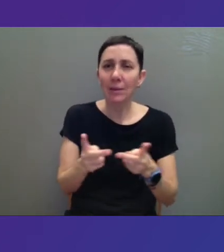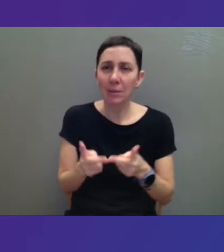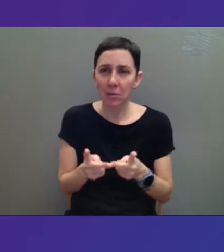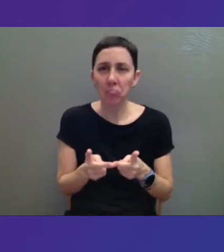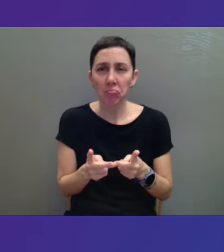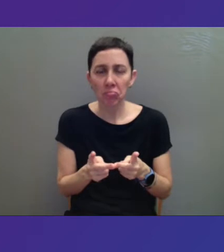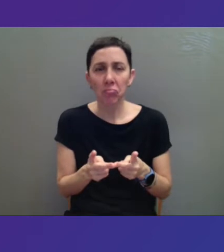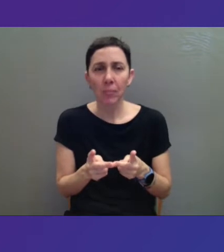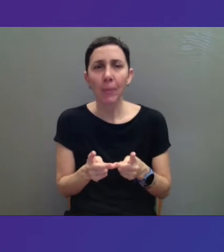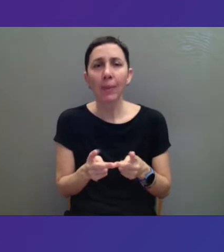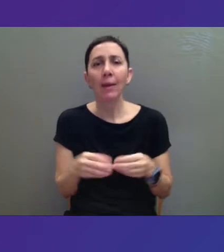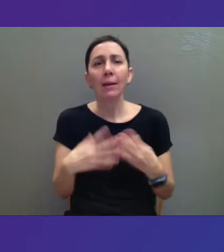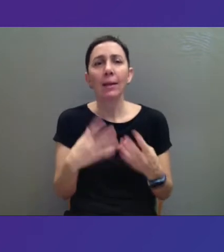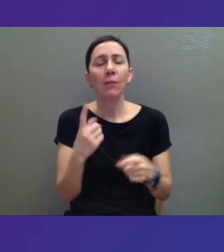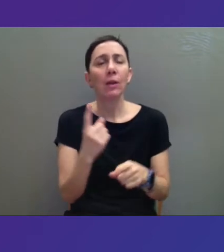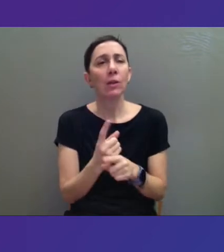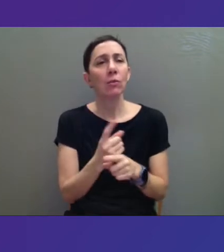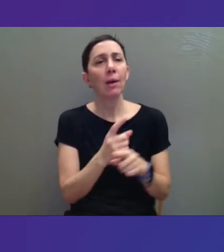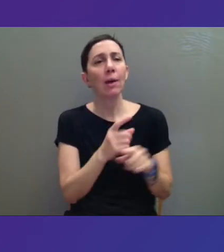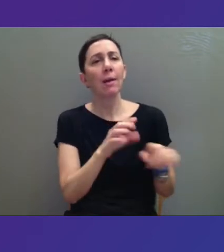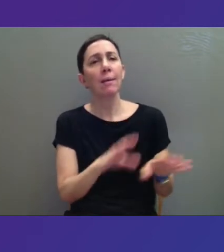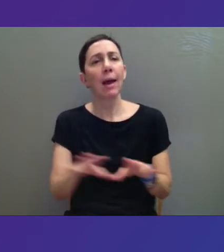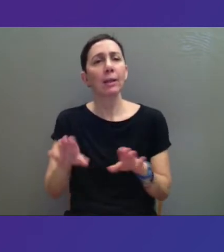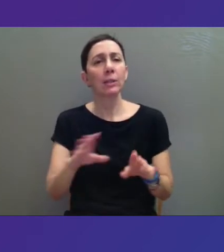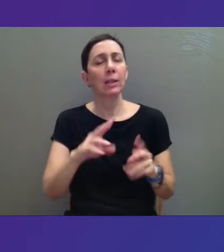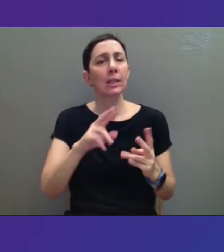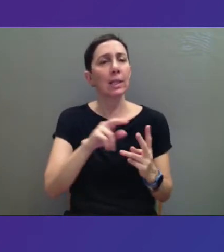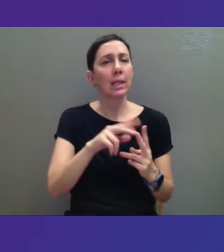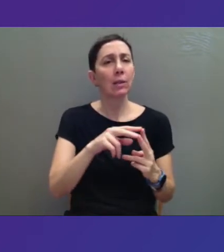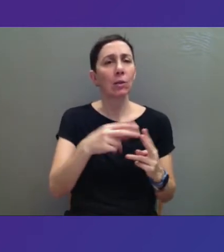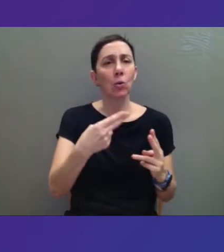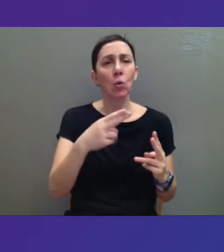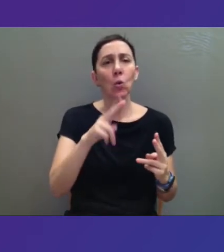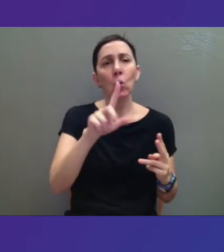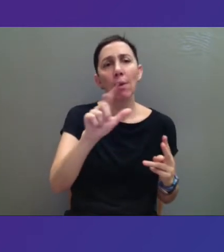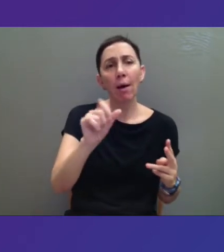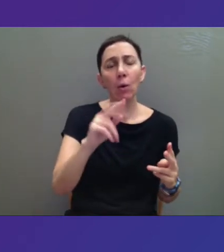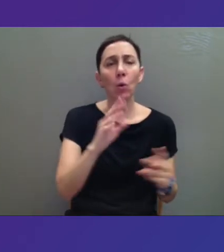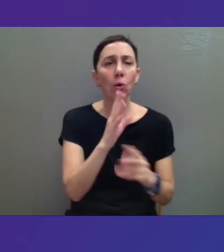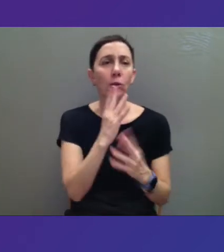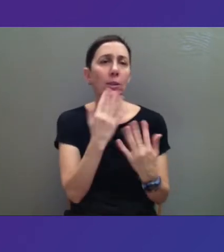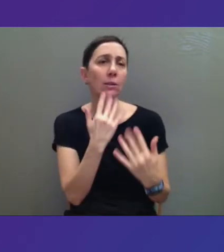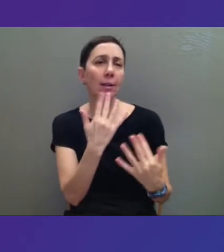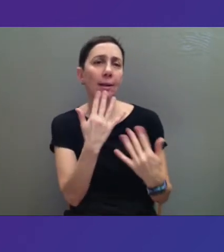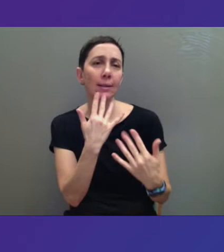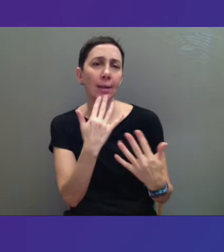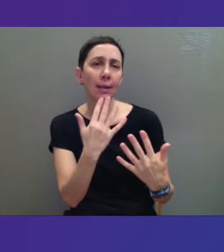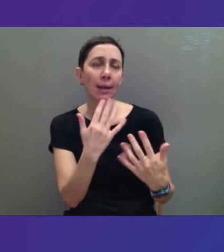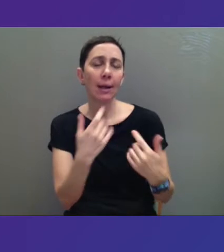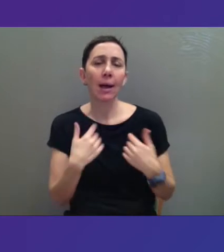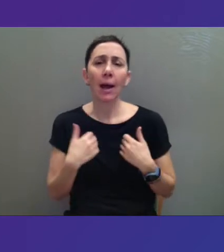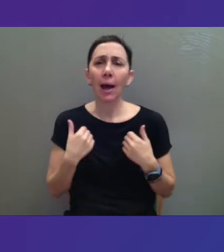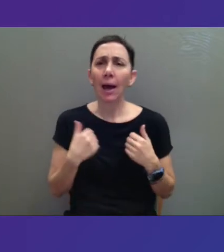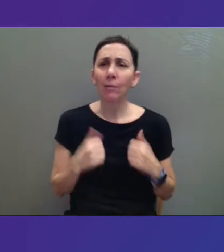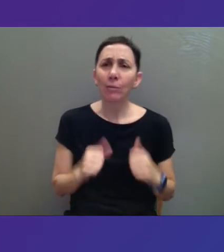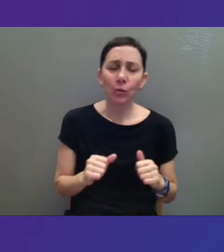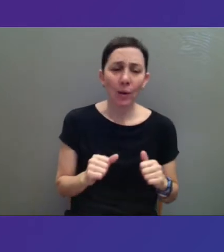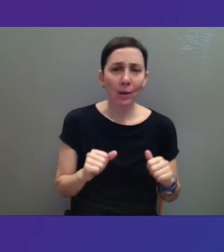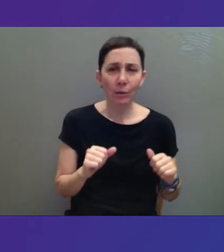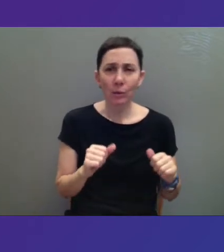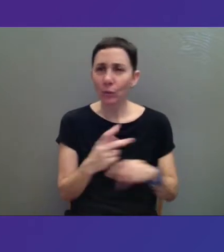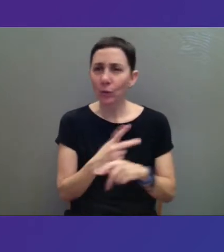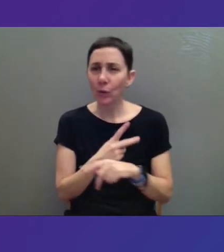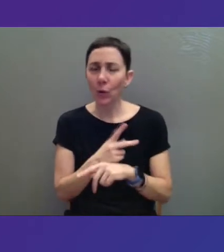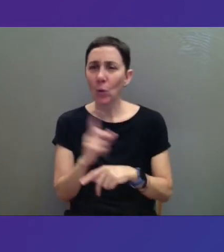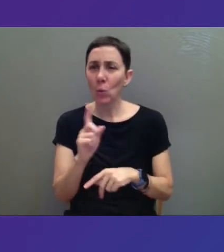protocol, either hula or chanting when we're there. A lot of this for me is being able to sort of map out across the islands where our ancestors